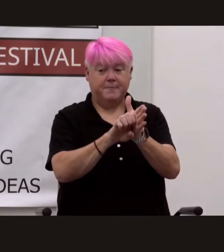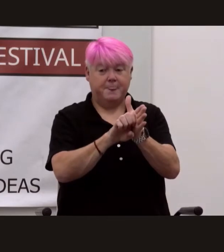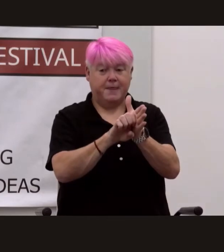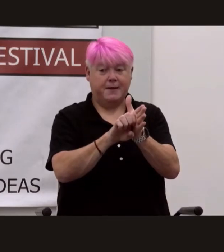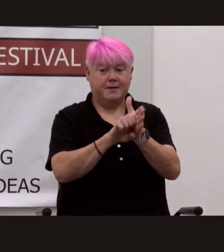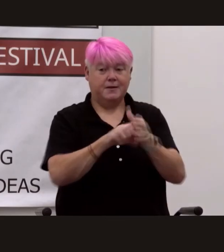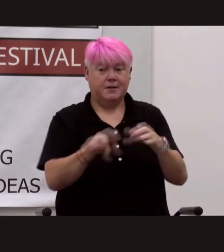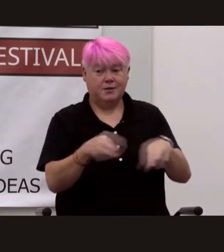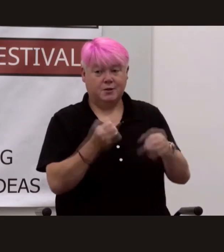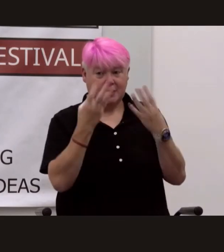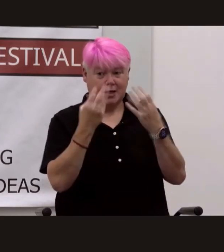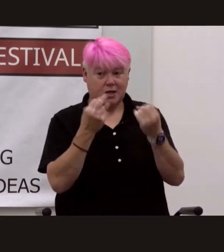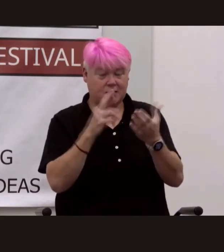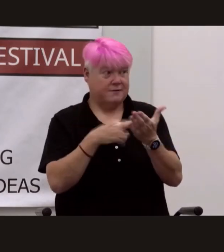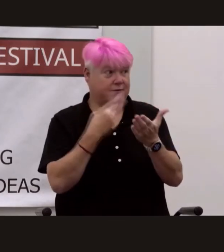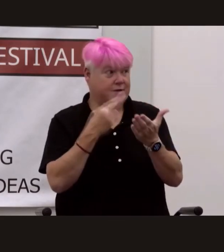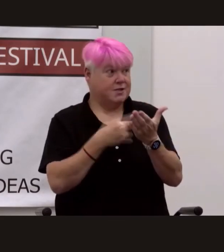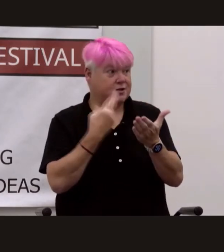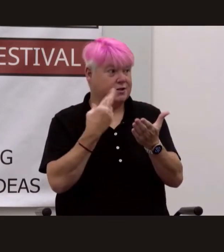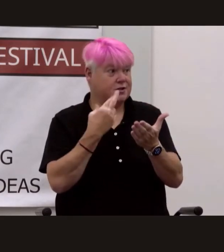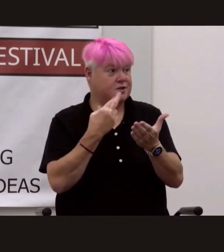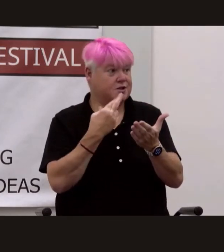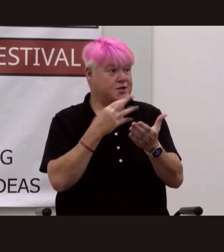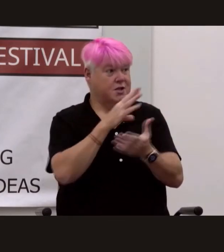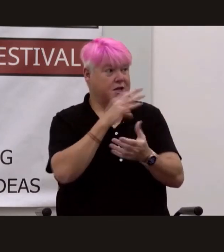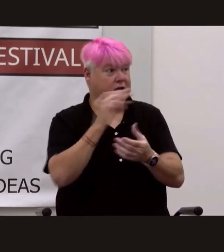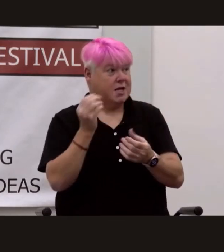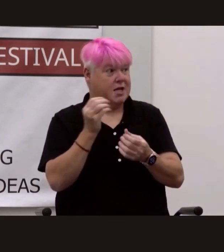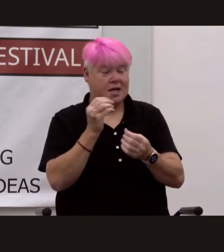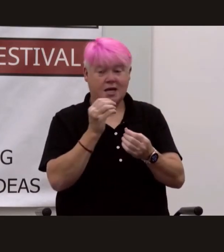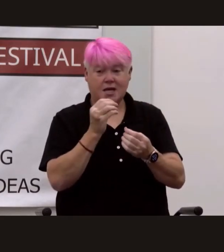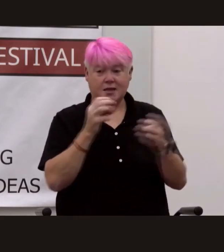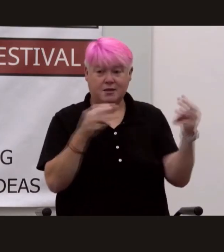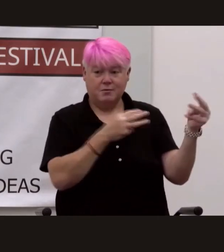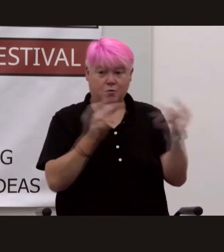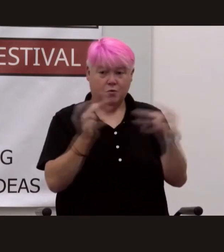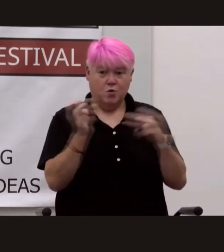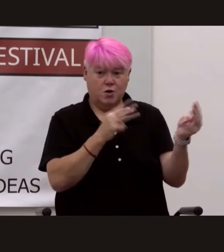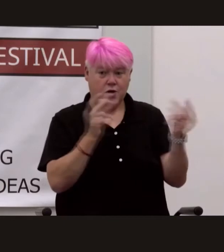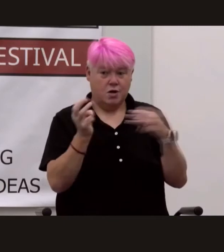doing a lot of research, and yet the prisoners of war